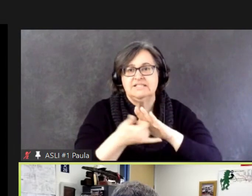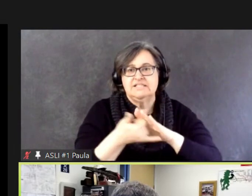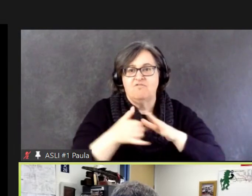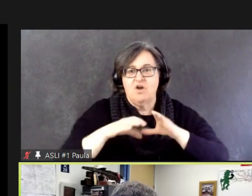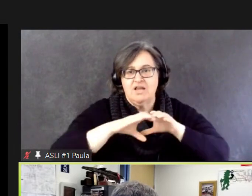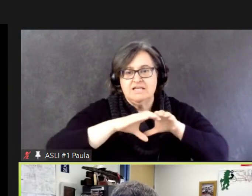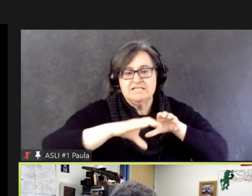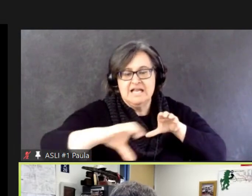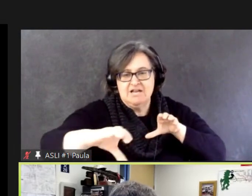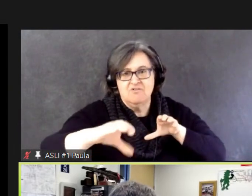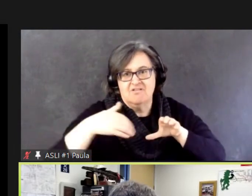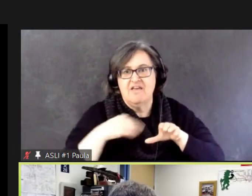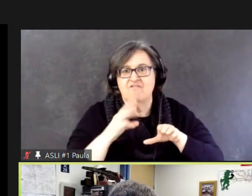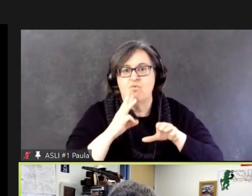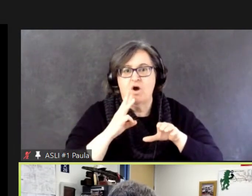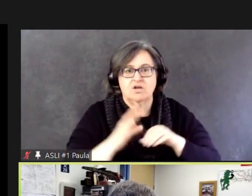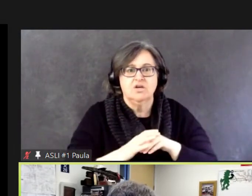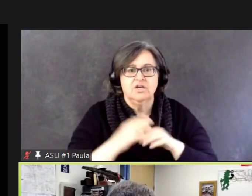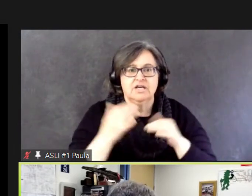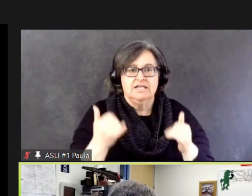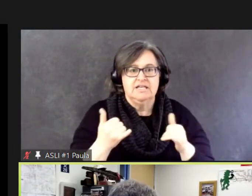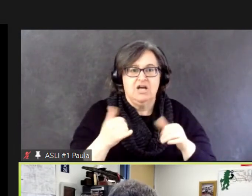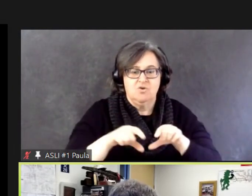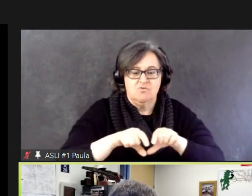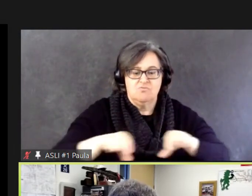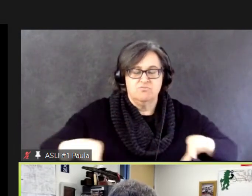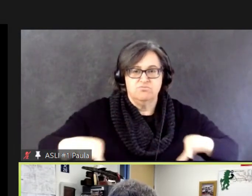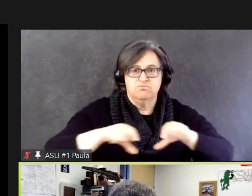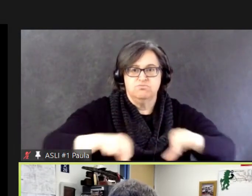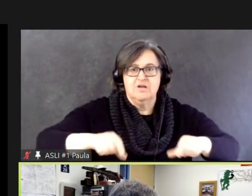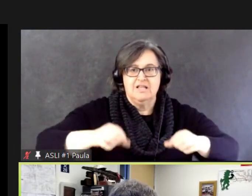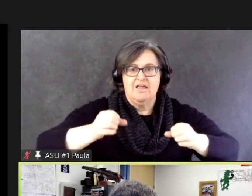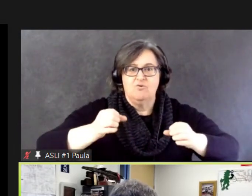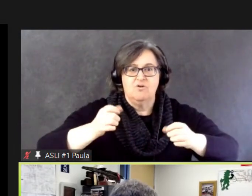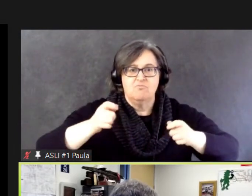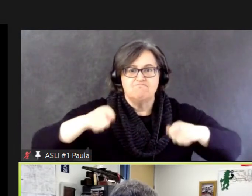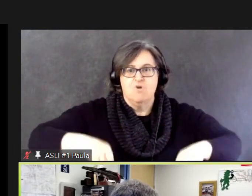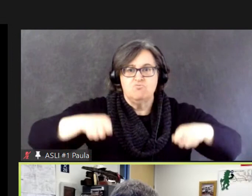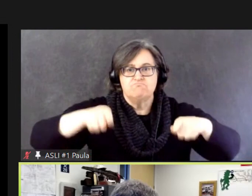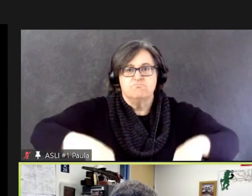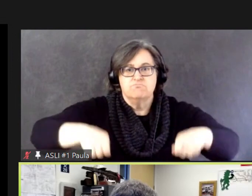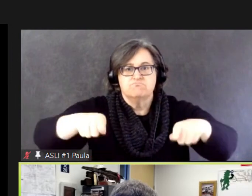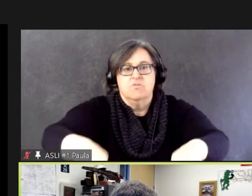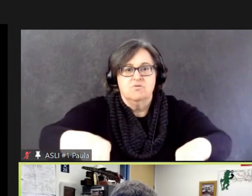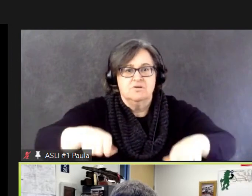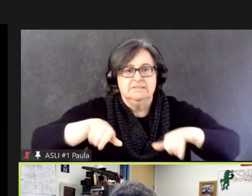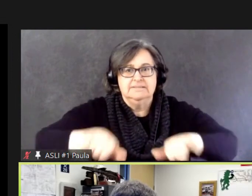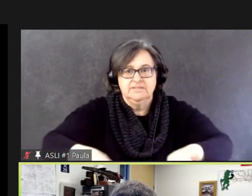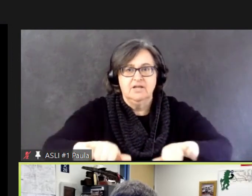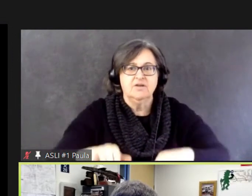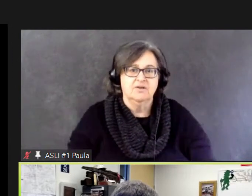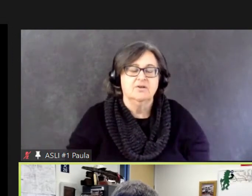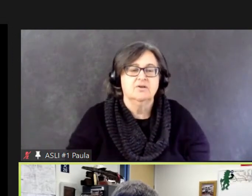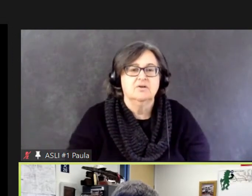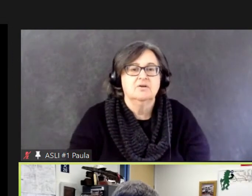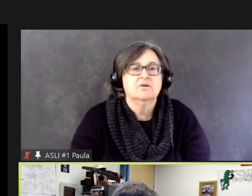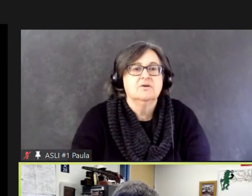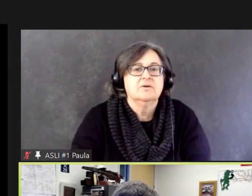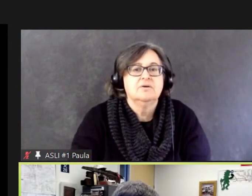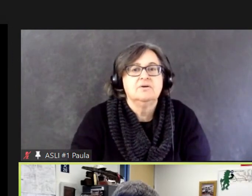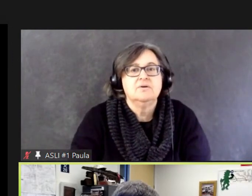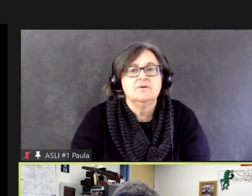So here they are bolting down the plates that hold that rail in place on those concrete ties. Next slide.